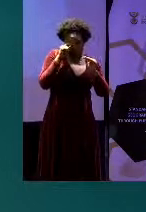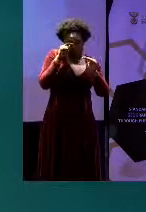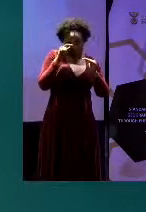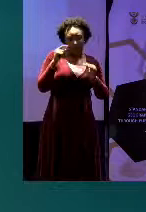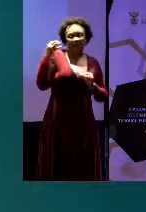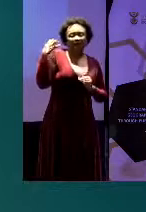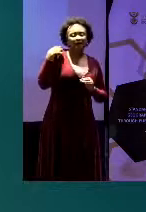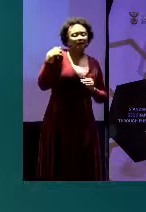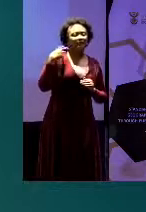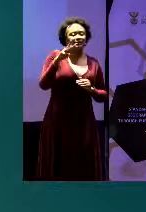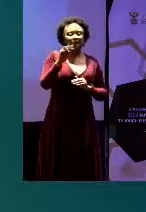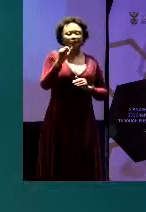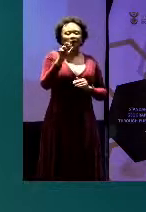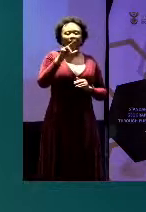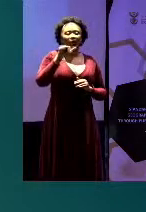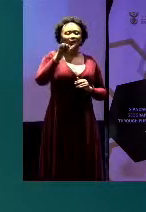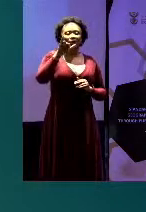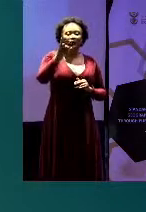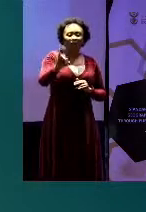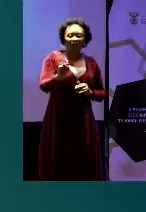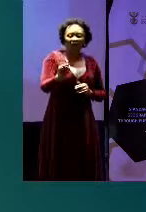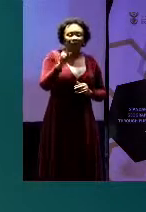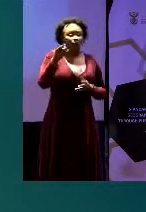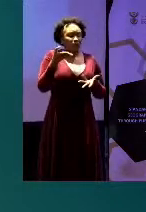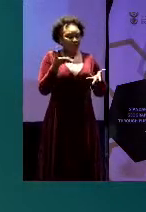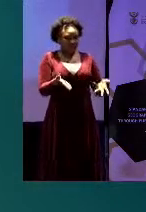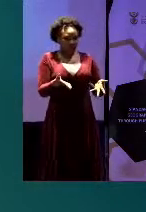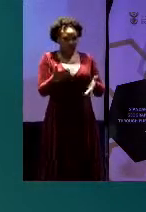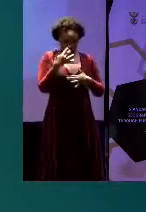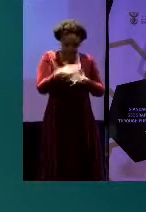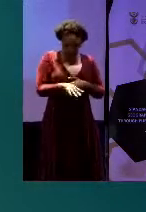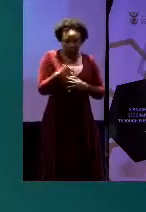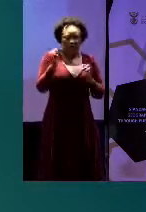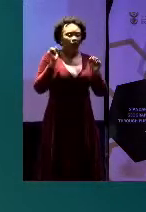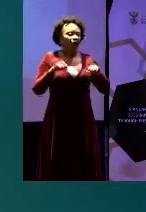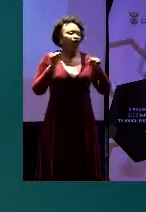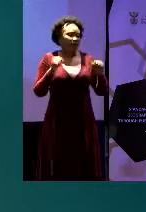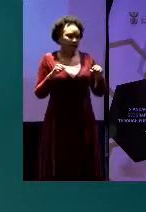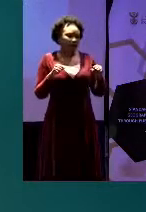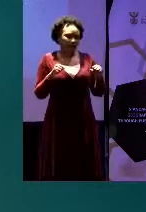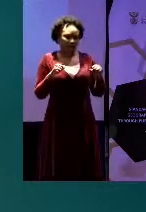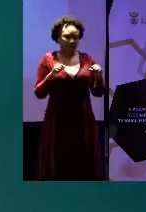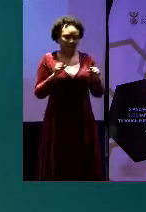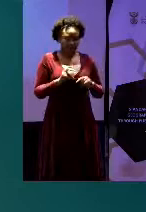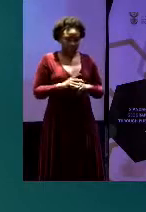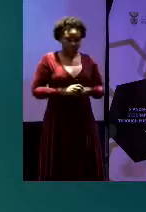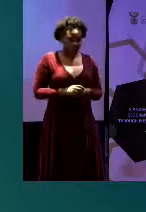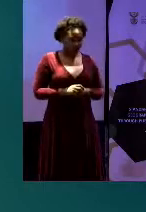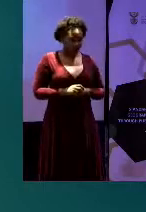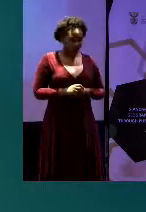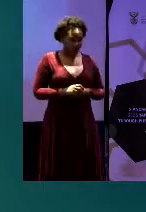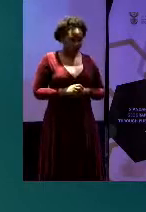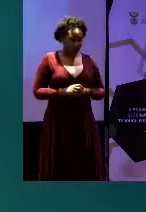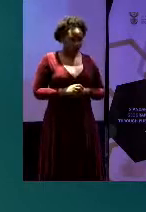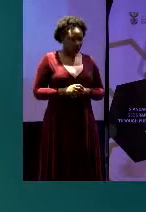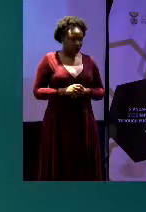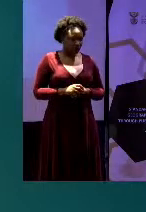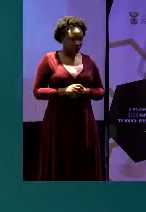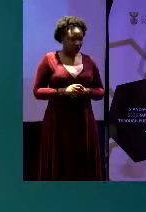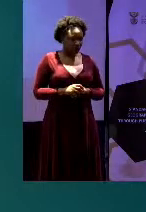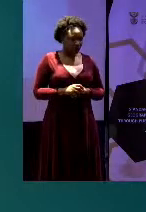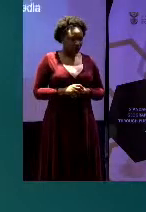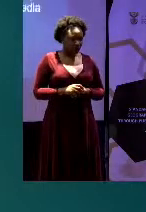Murray, recently held here at the Artscape. So well done to the Drakenstein as well. Moving on.